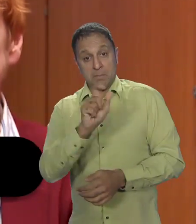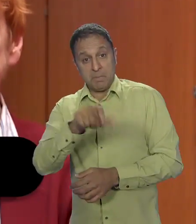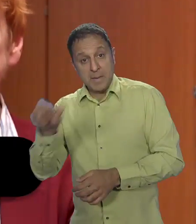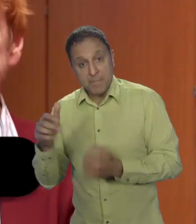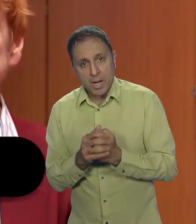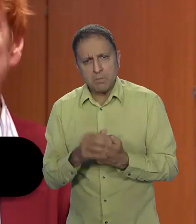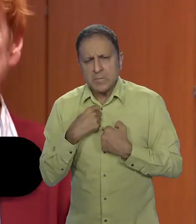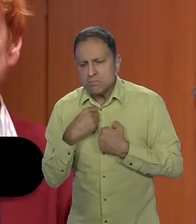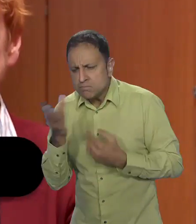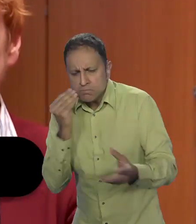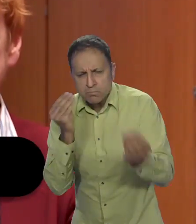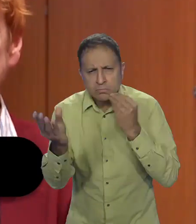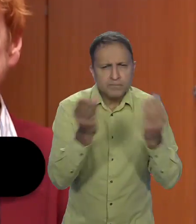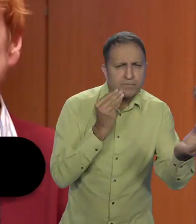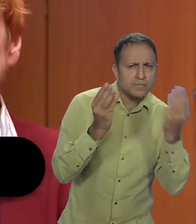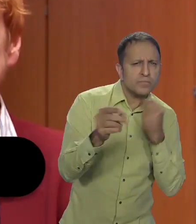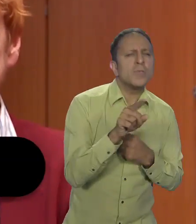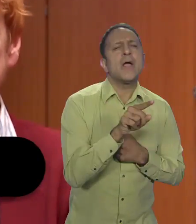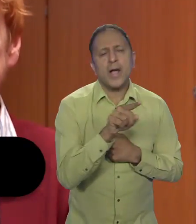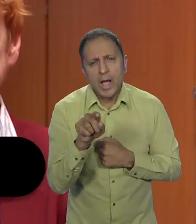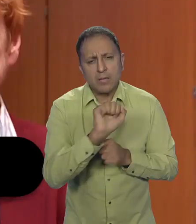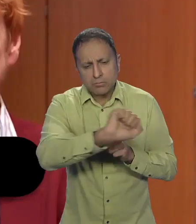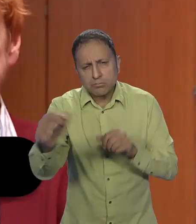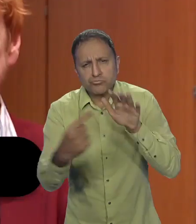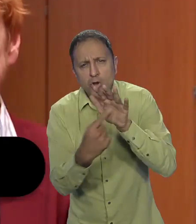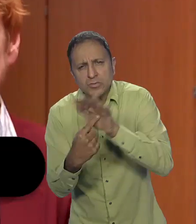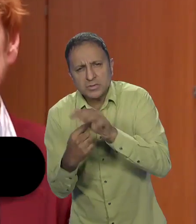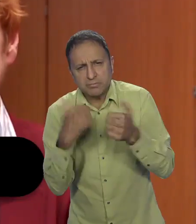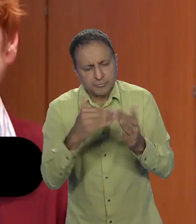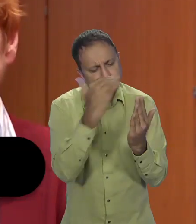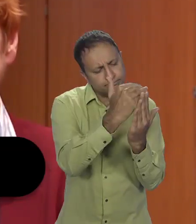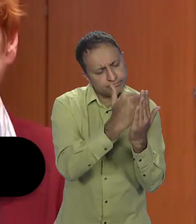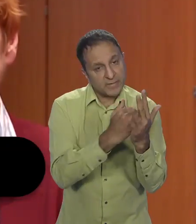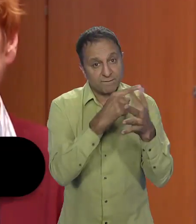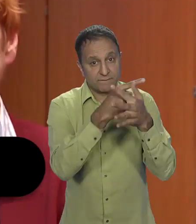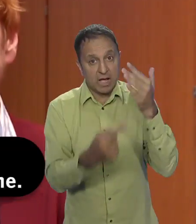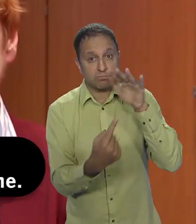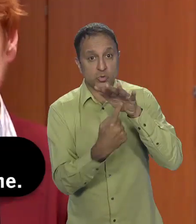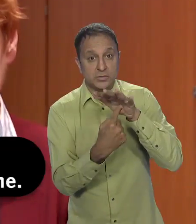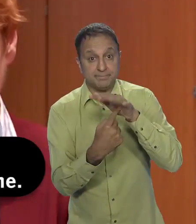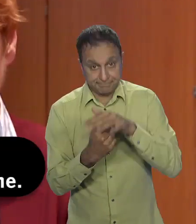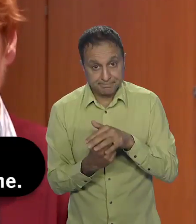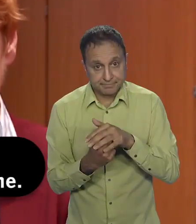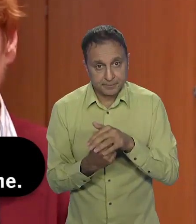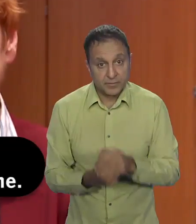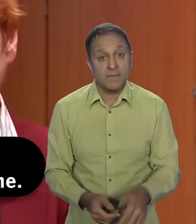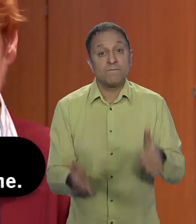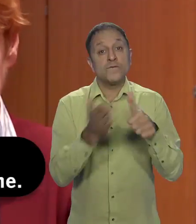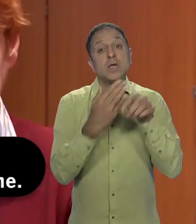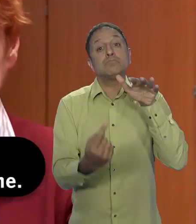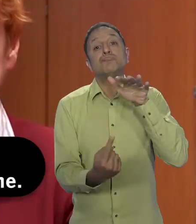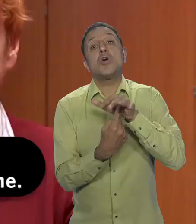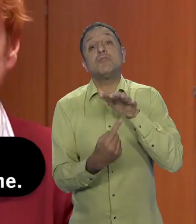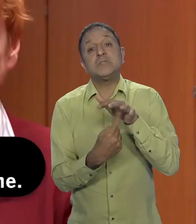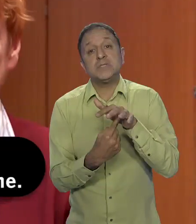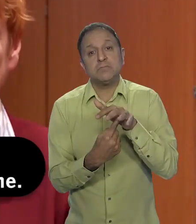people, people from ethnic minority backgrounds, and gay, lesbian, and transgender people. I listened carefully, and